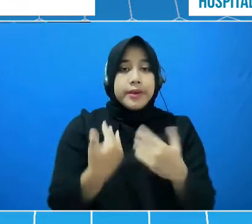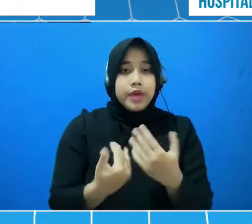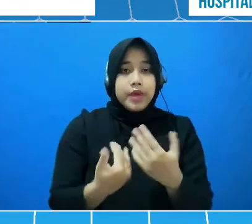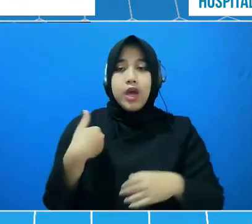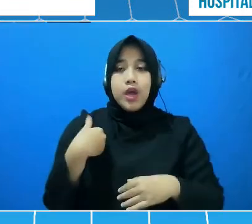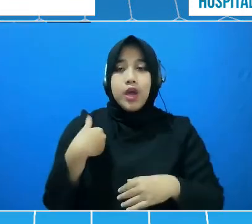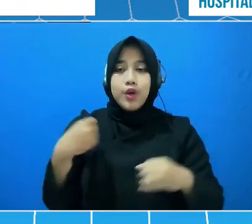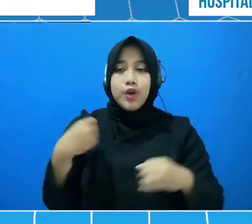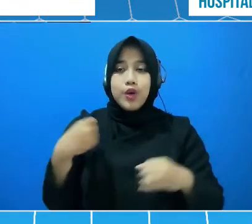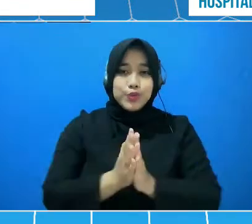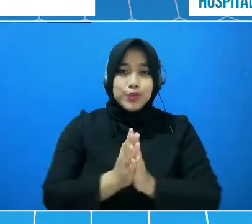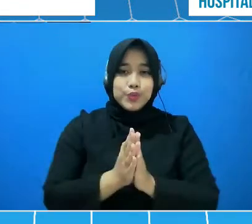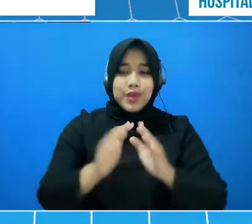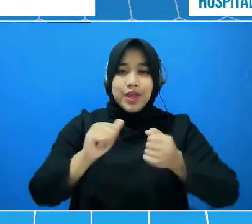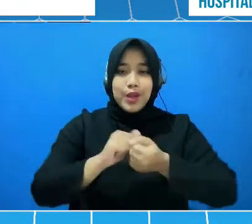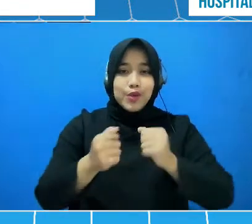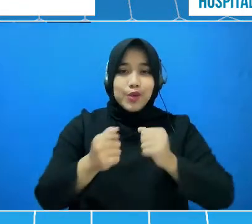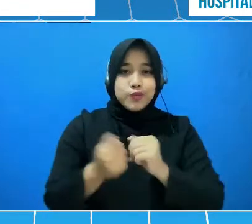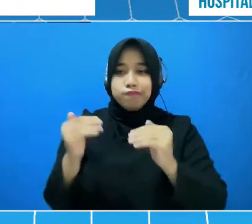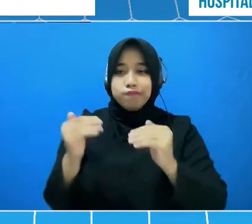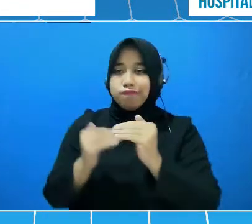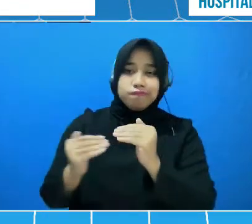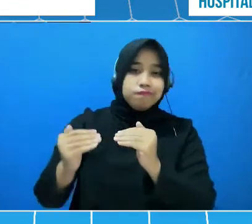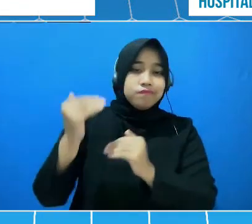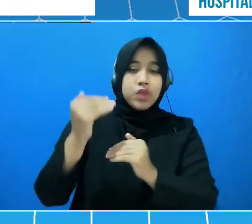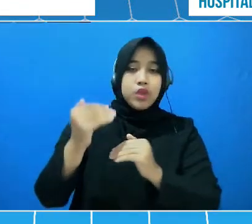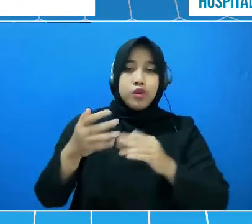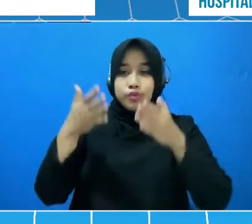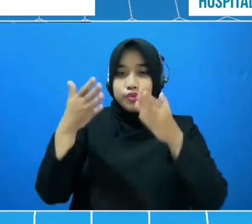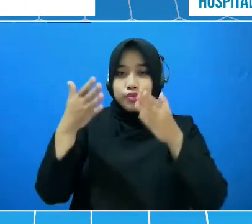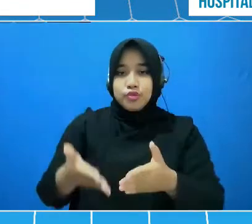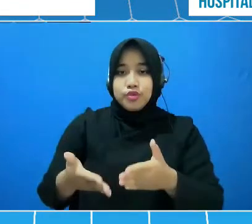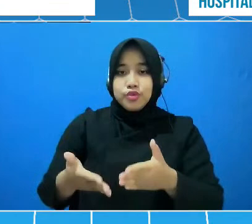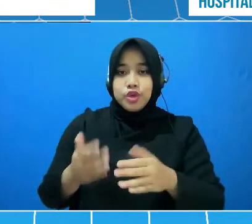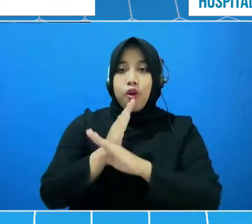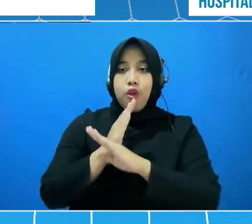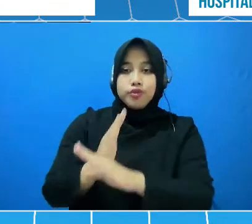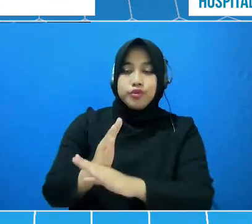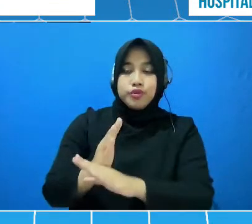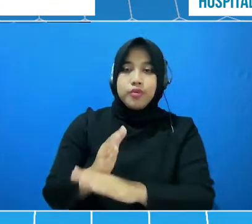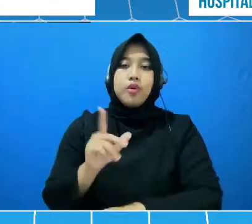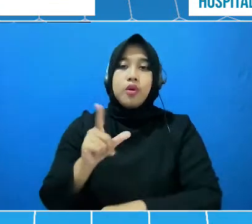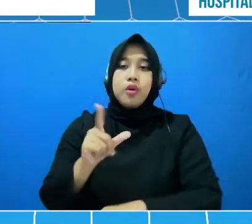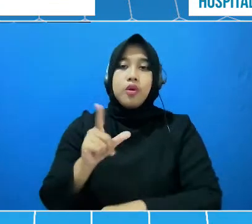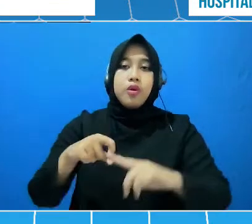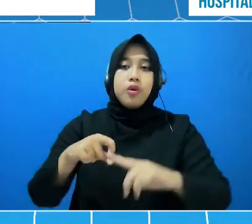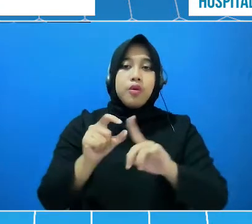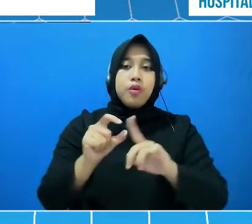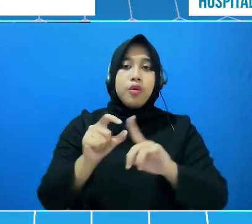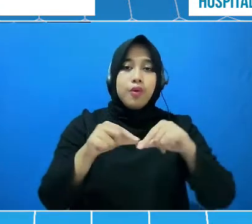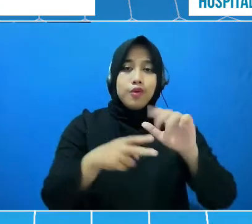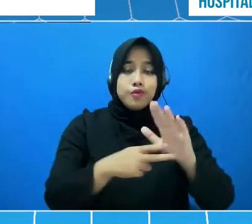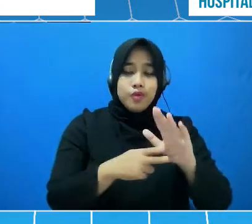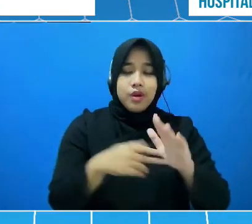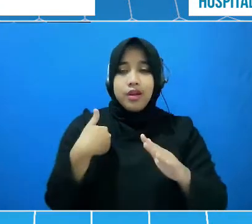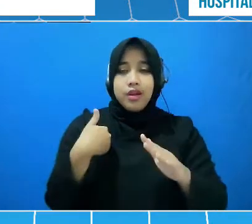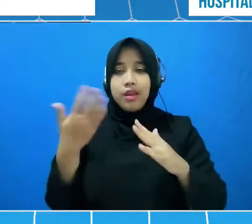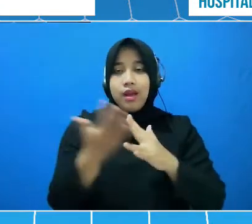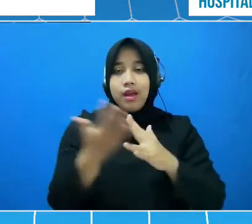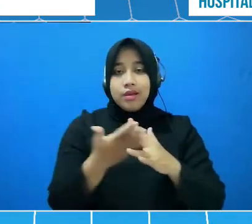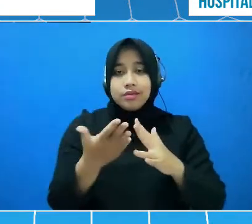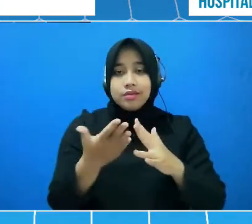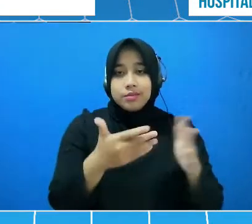especially during the strict lockdown, where the limited access, especially whether it's a